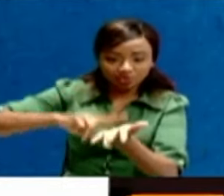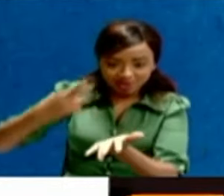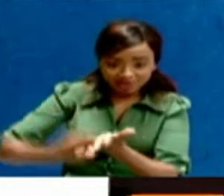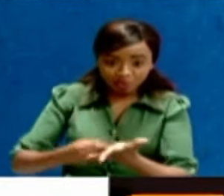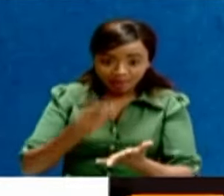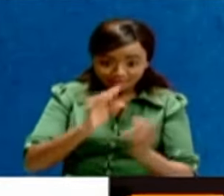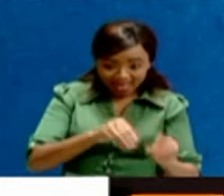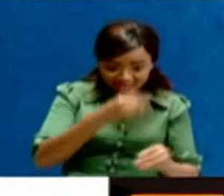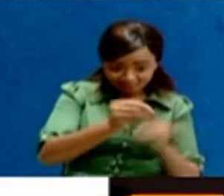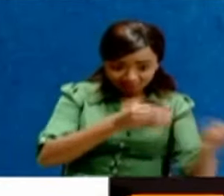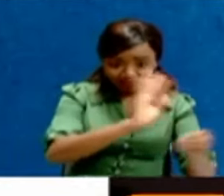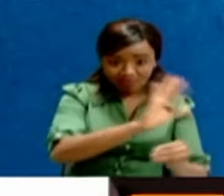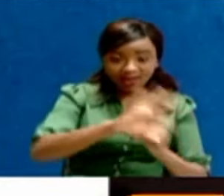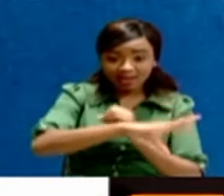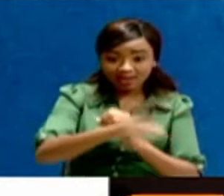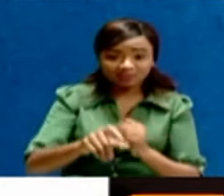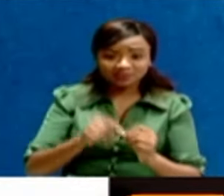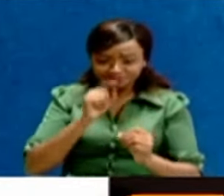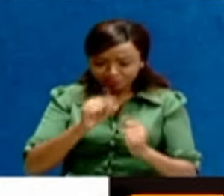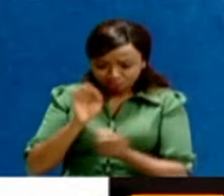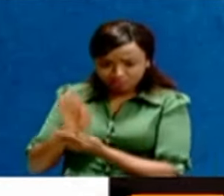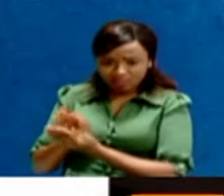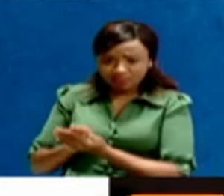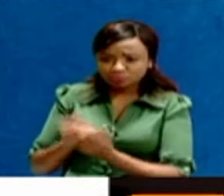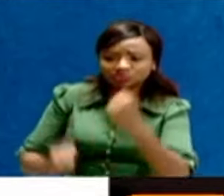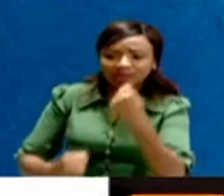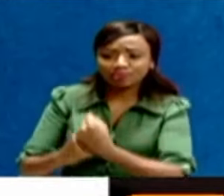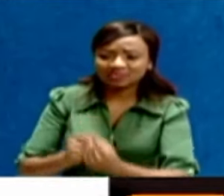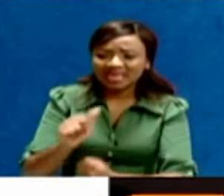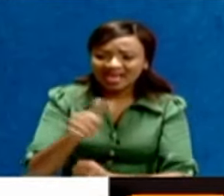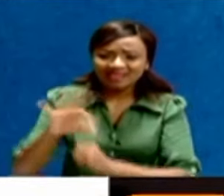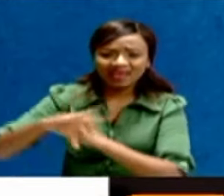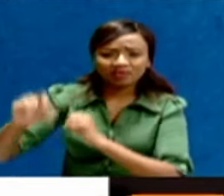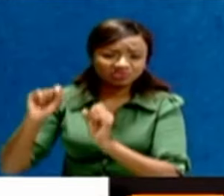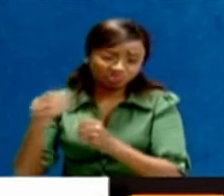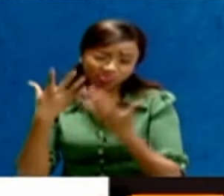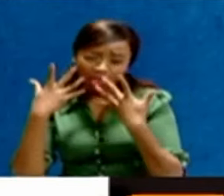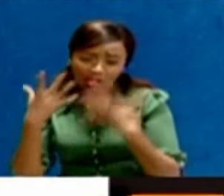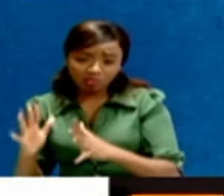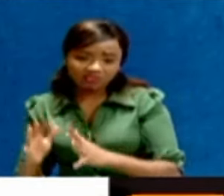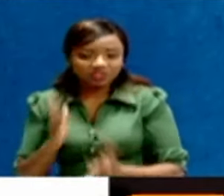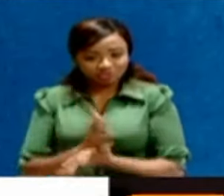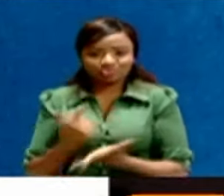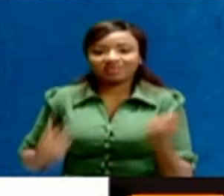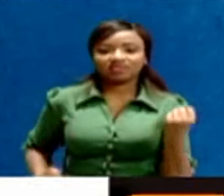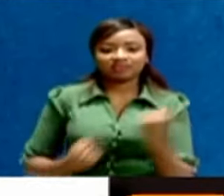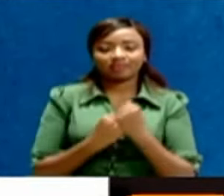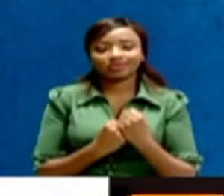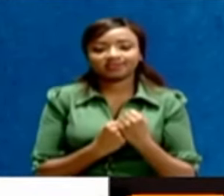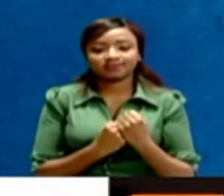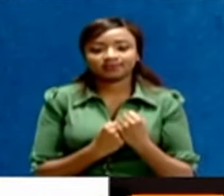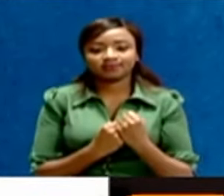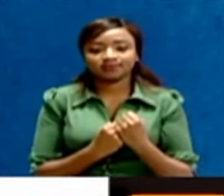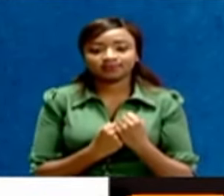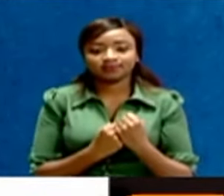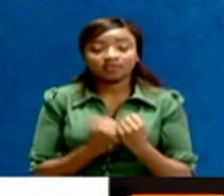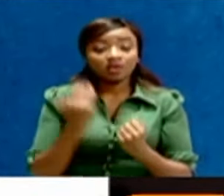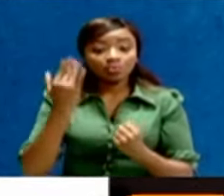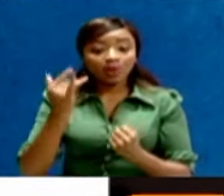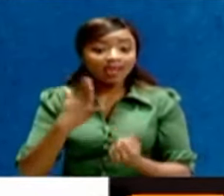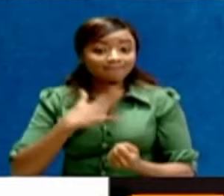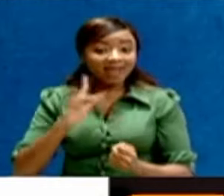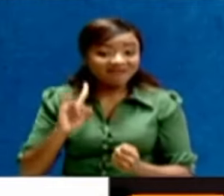being allocated to counties be set aside to cushion the counties which would lose, I would have actually been able to support. Because even